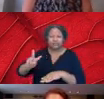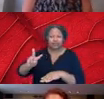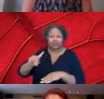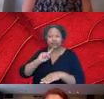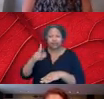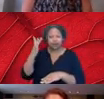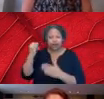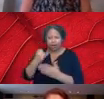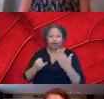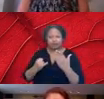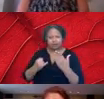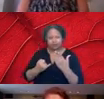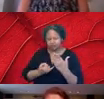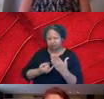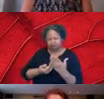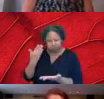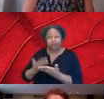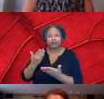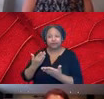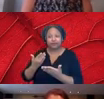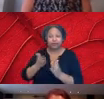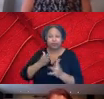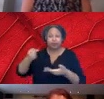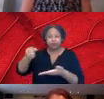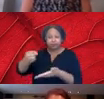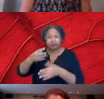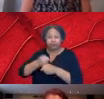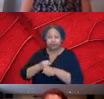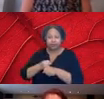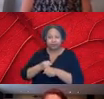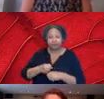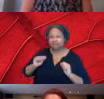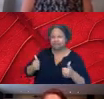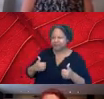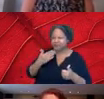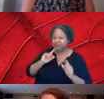that's the best answer. Thank you. Thanks so much.